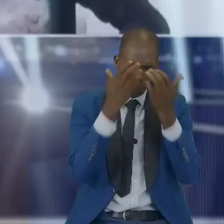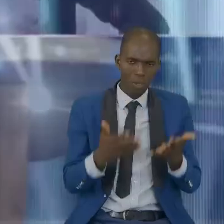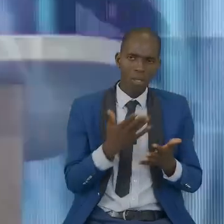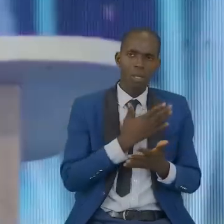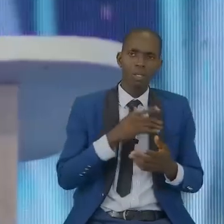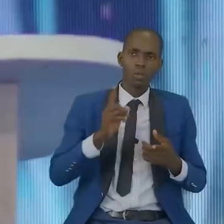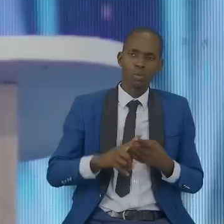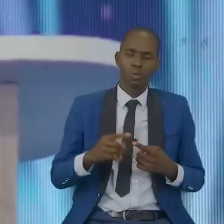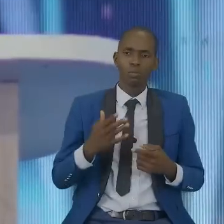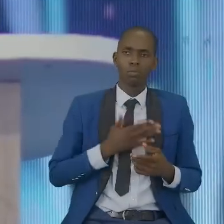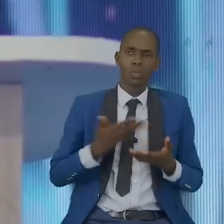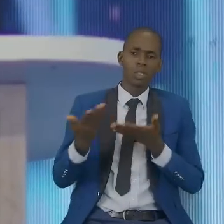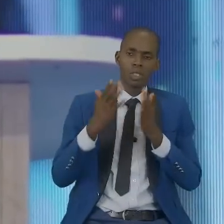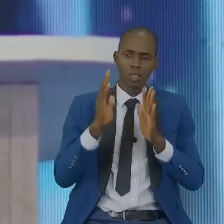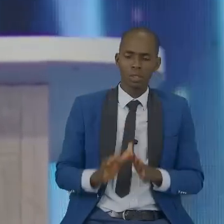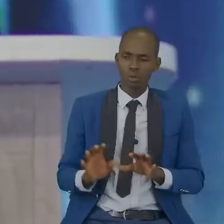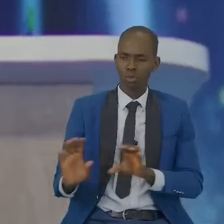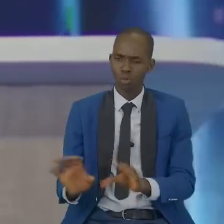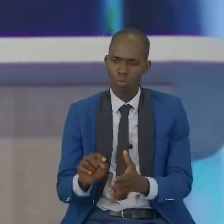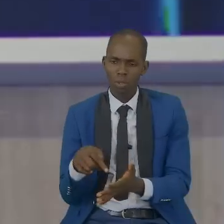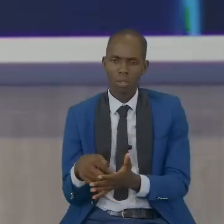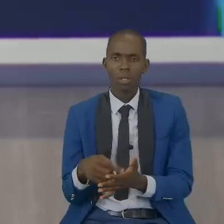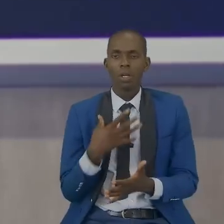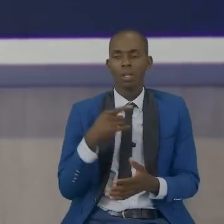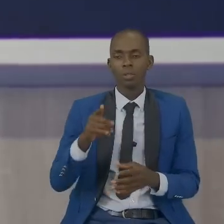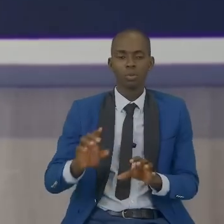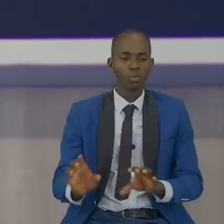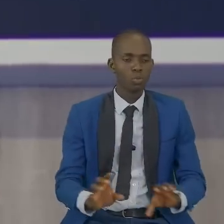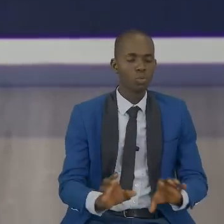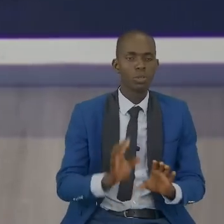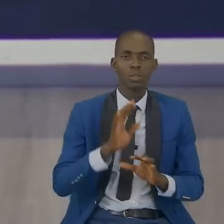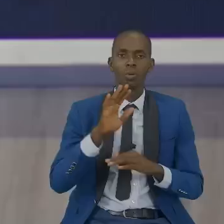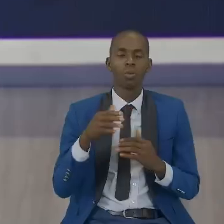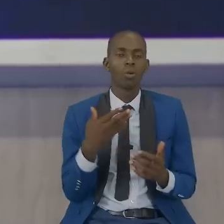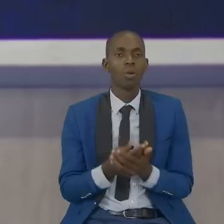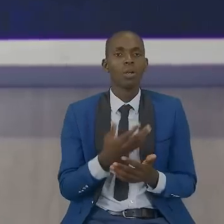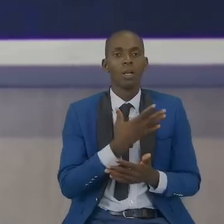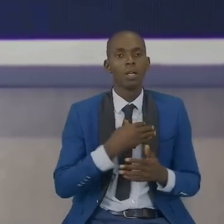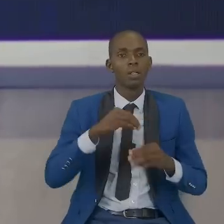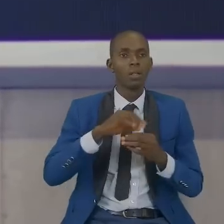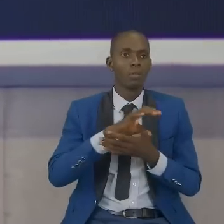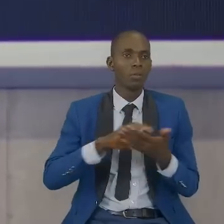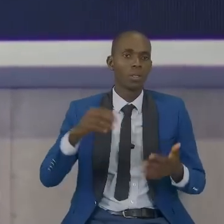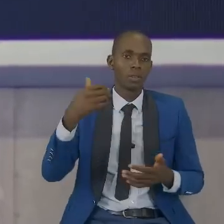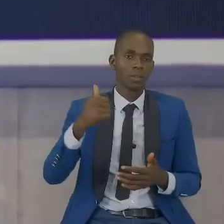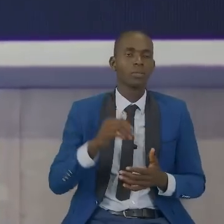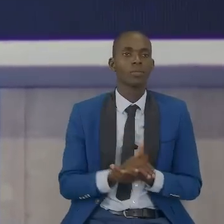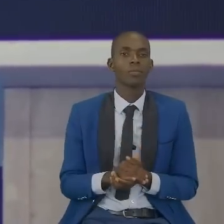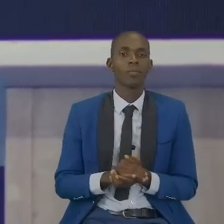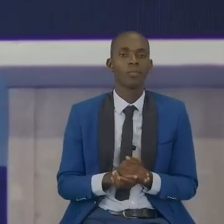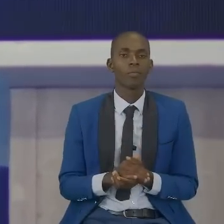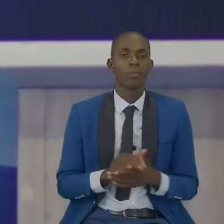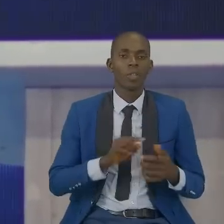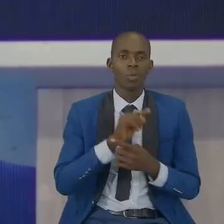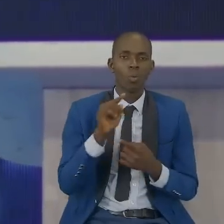my servant, do this, and he doeth it. And then in verse 10, when